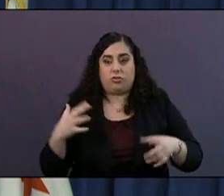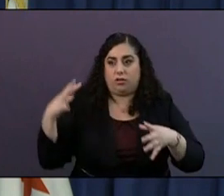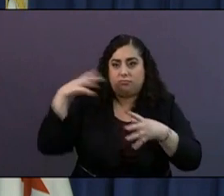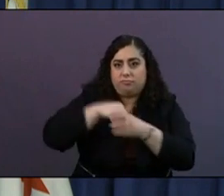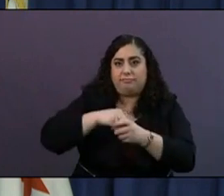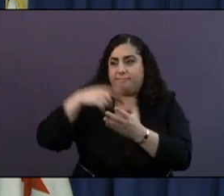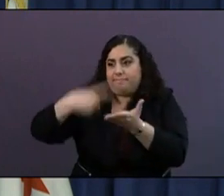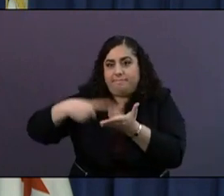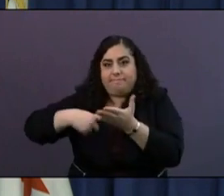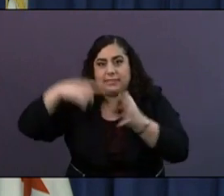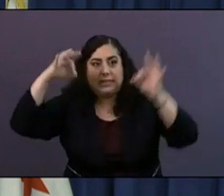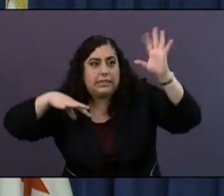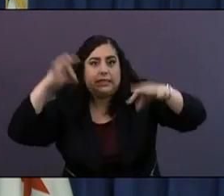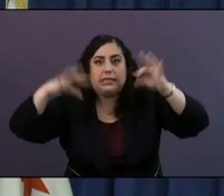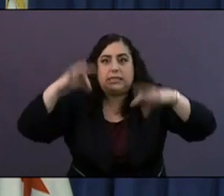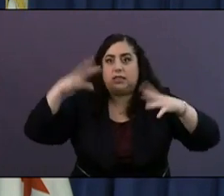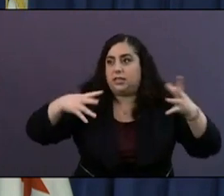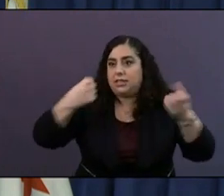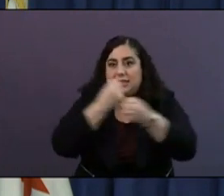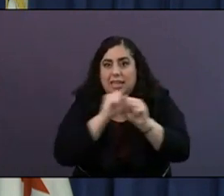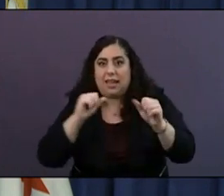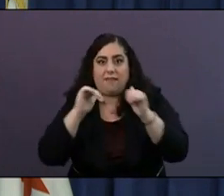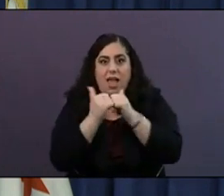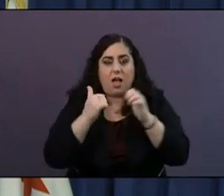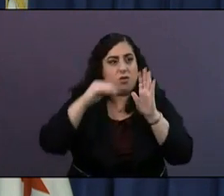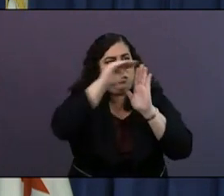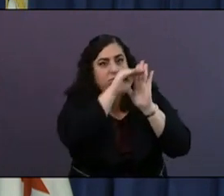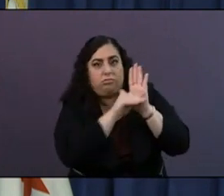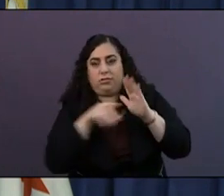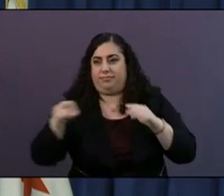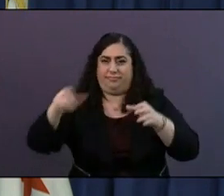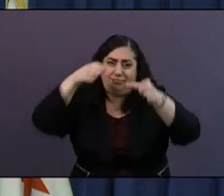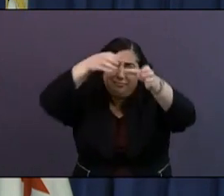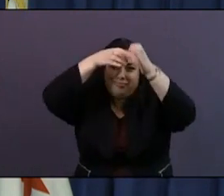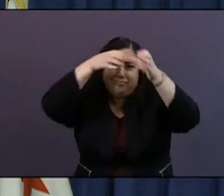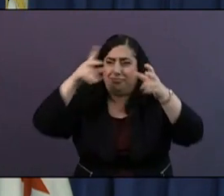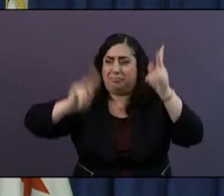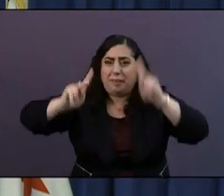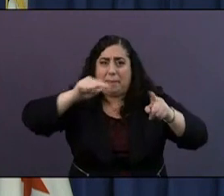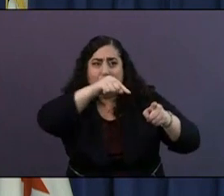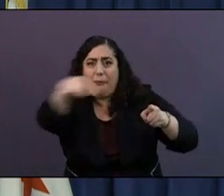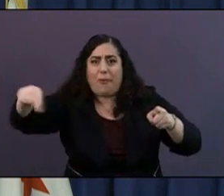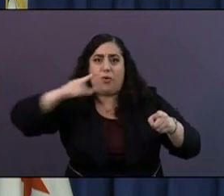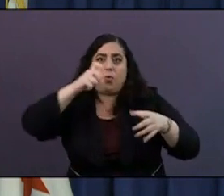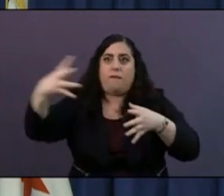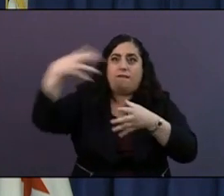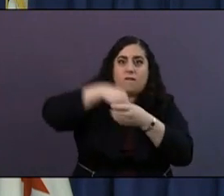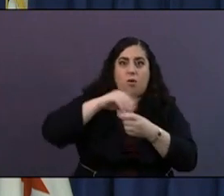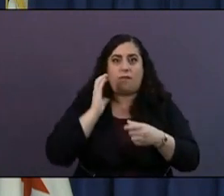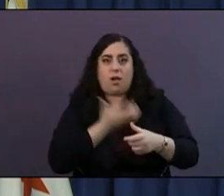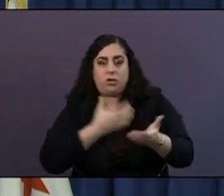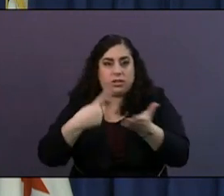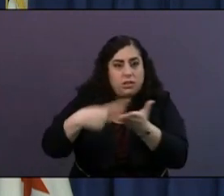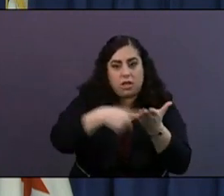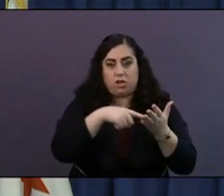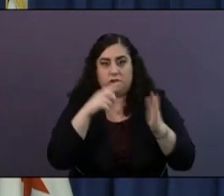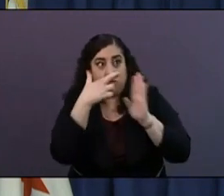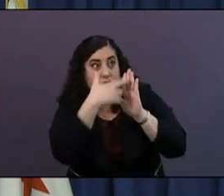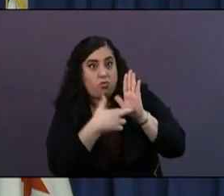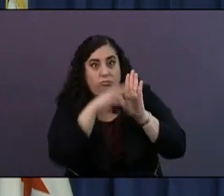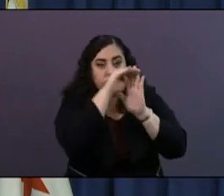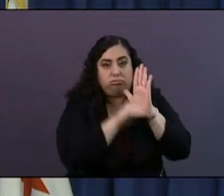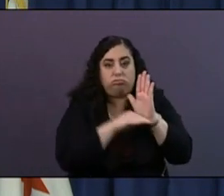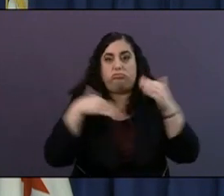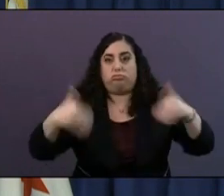for decades. They're the ones best equipped to meet these requirements and standards. And so I'm very optimistic that many of